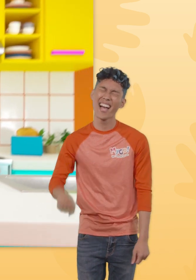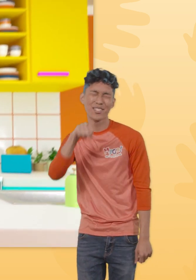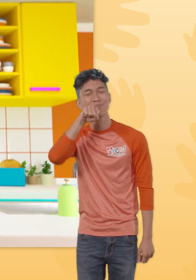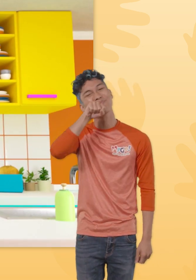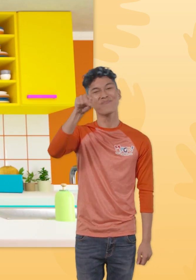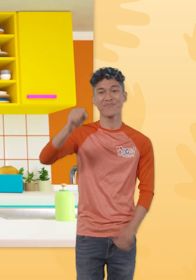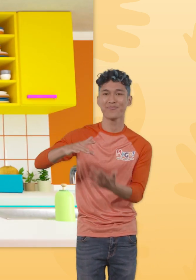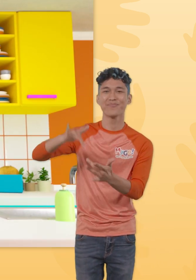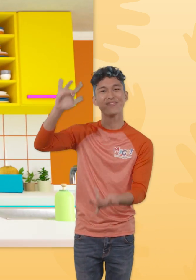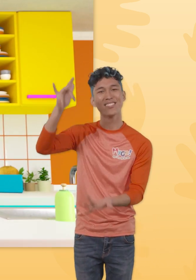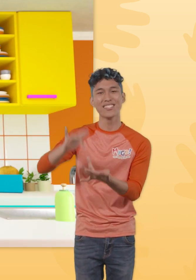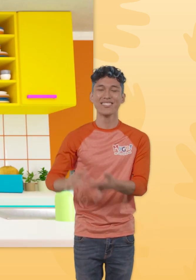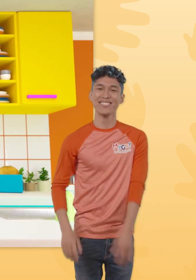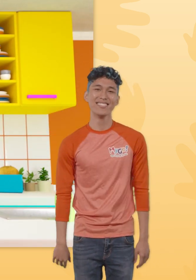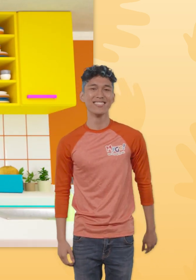love smoothies.